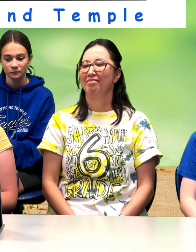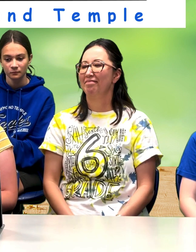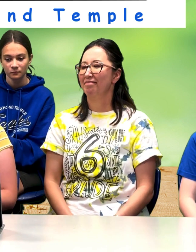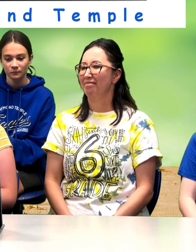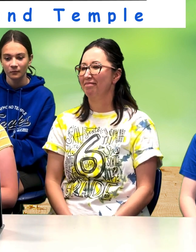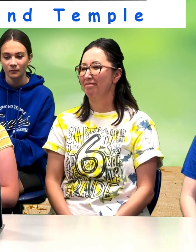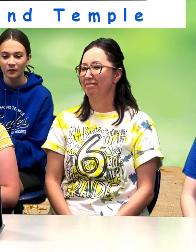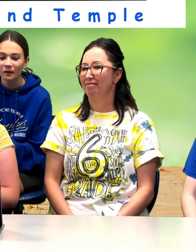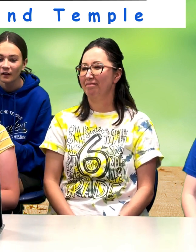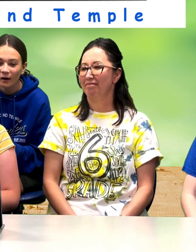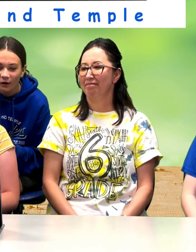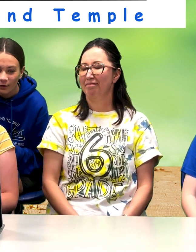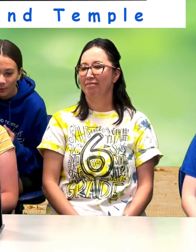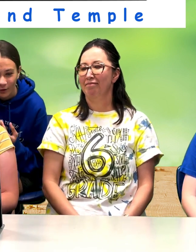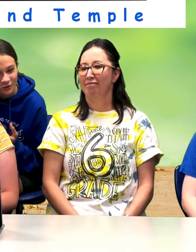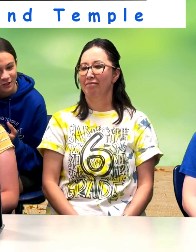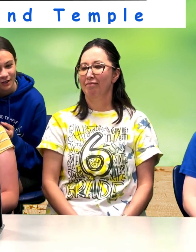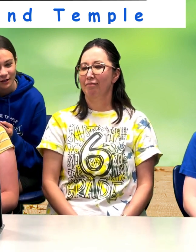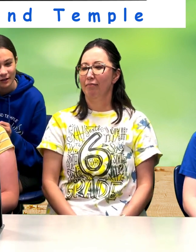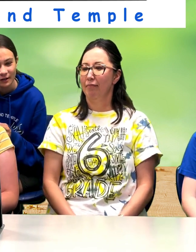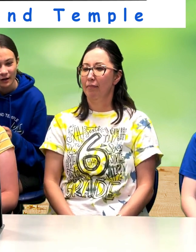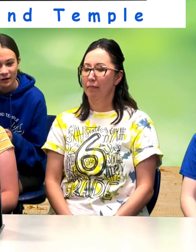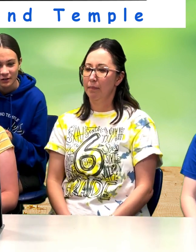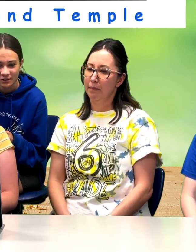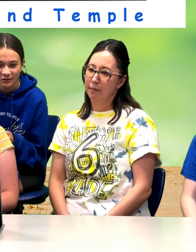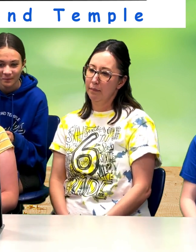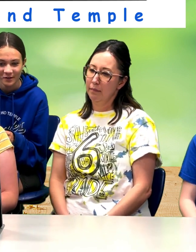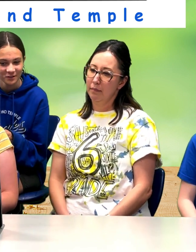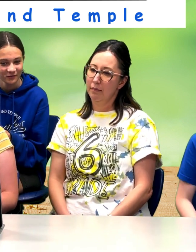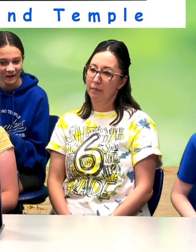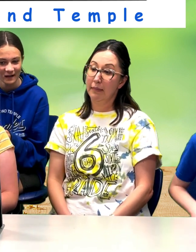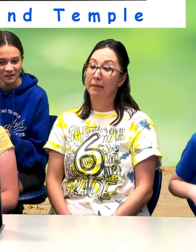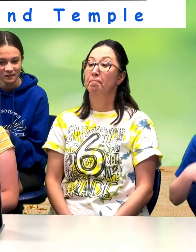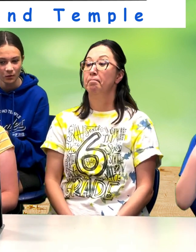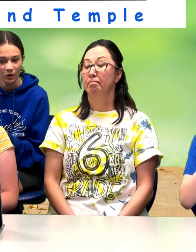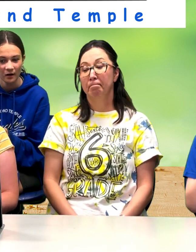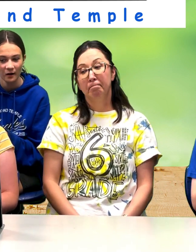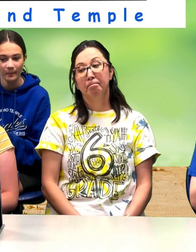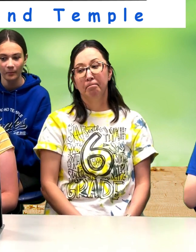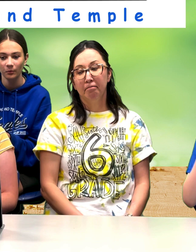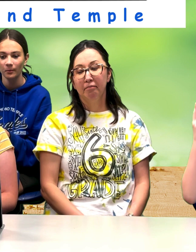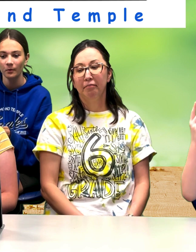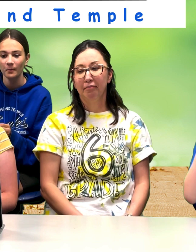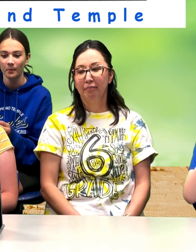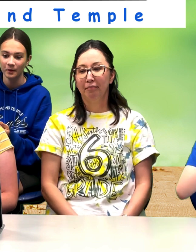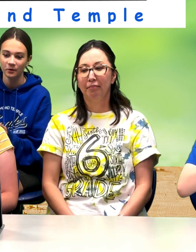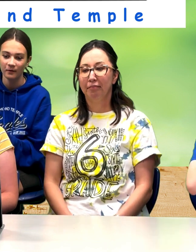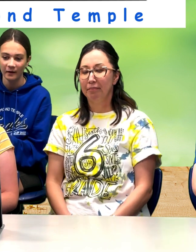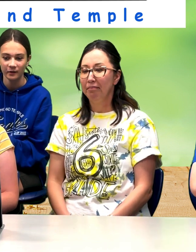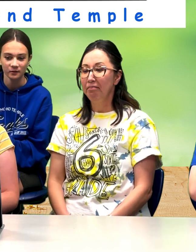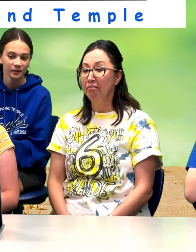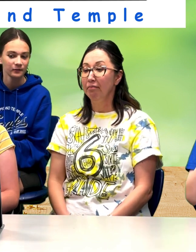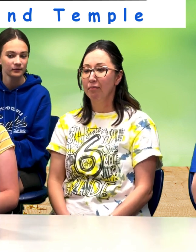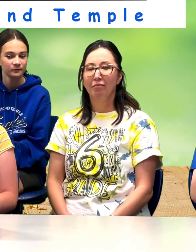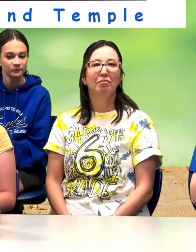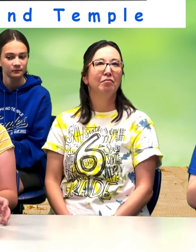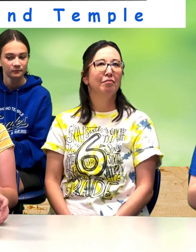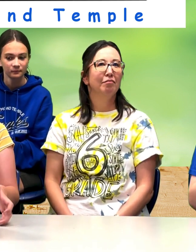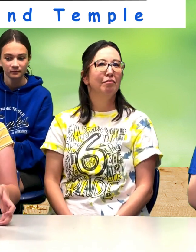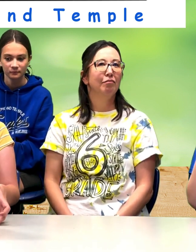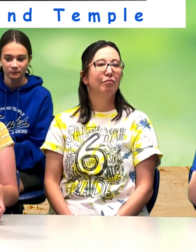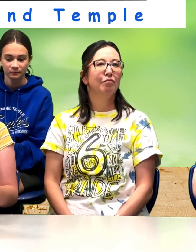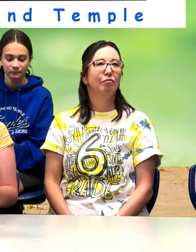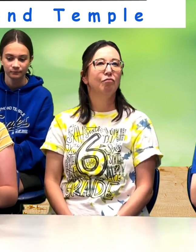things. Will you share 2 personal facts or a memorable moment you've had in your life?